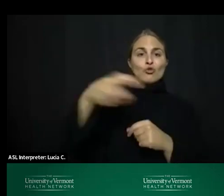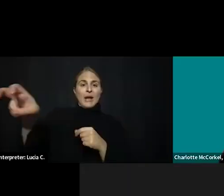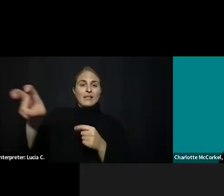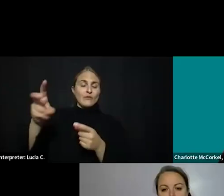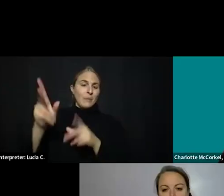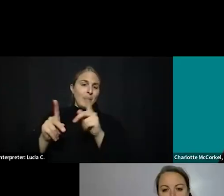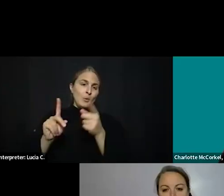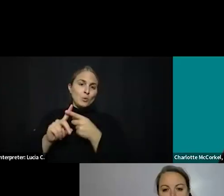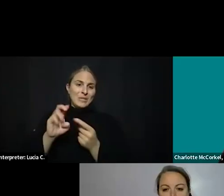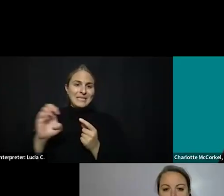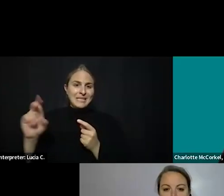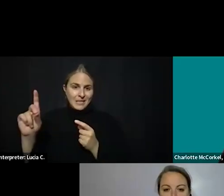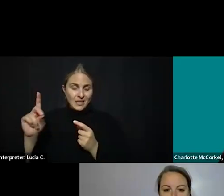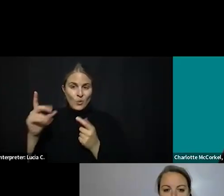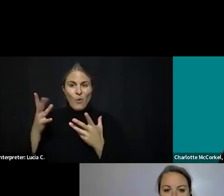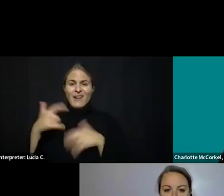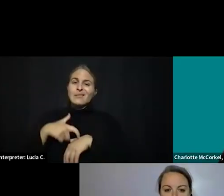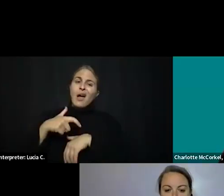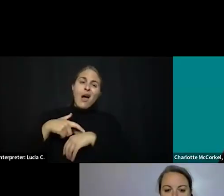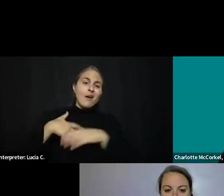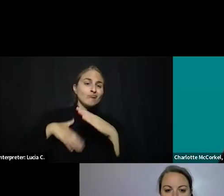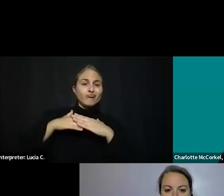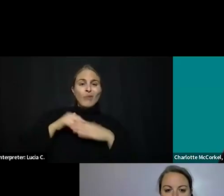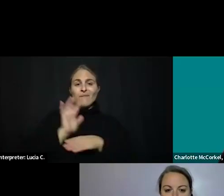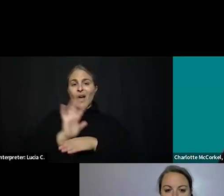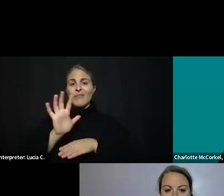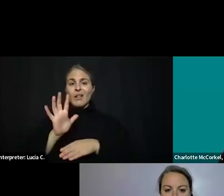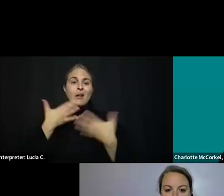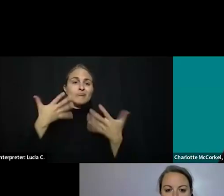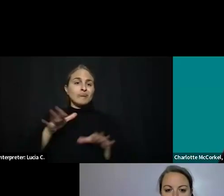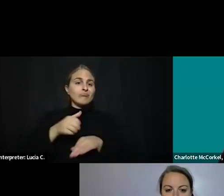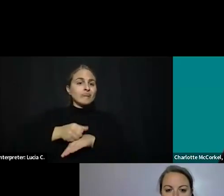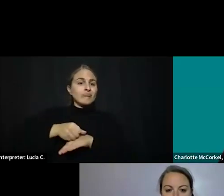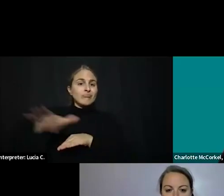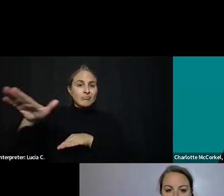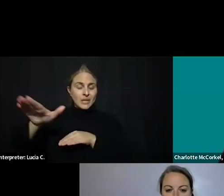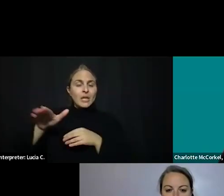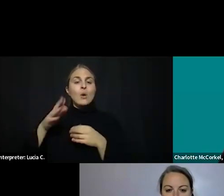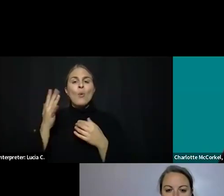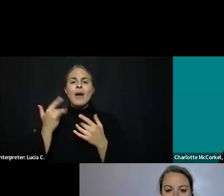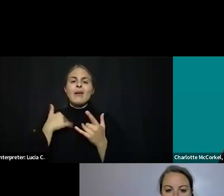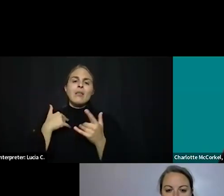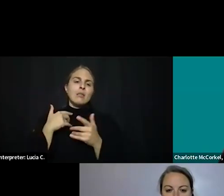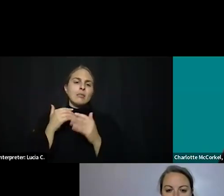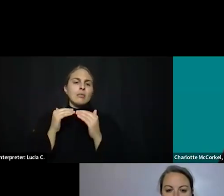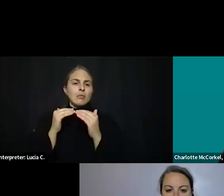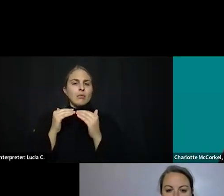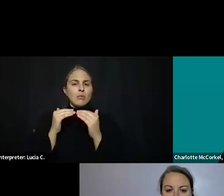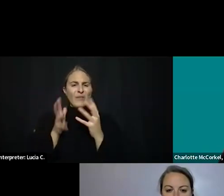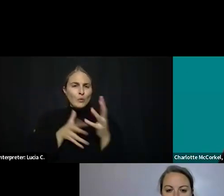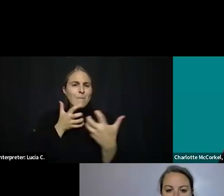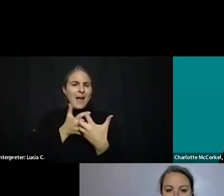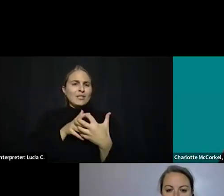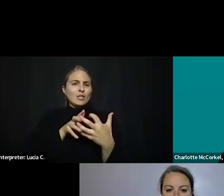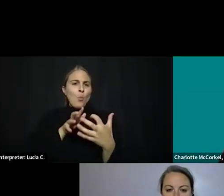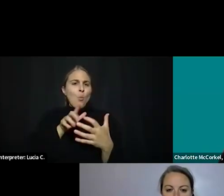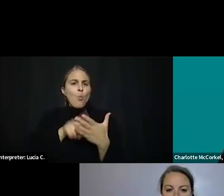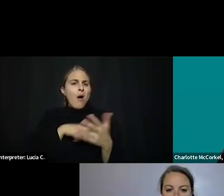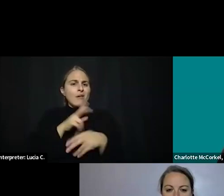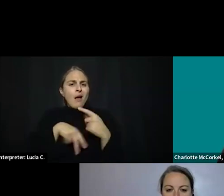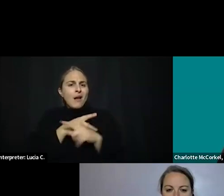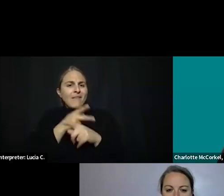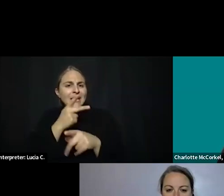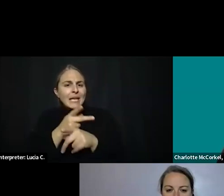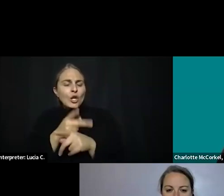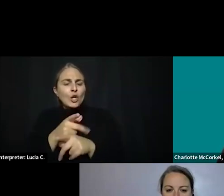to the emergency room because of time and only because of um the level of care that they that they're that they need charlotte